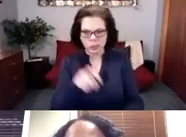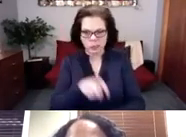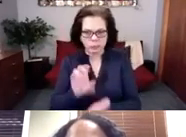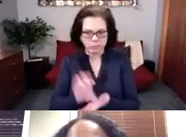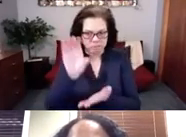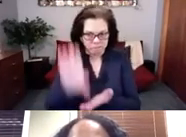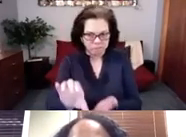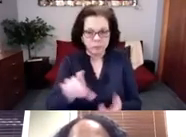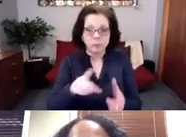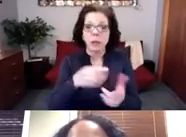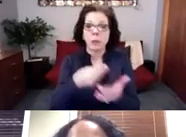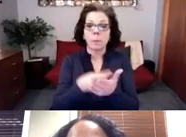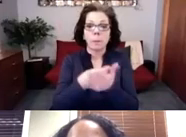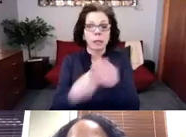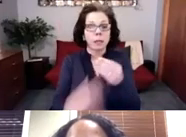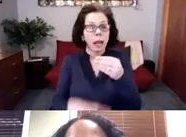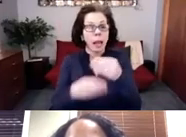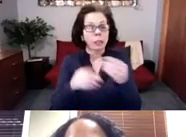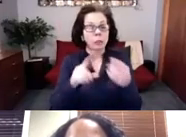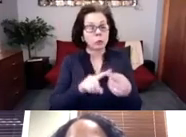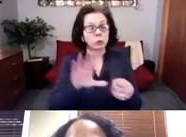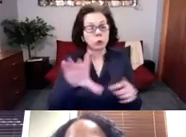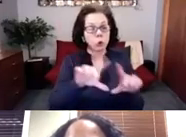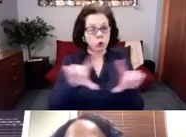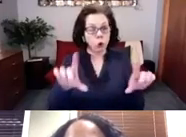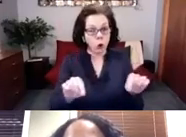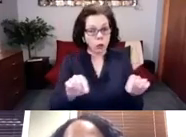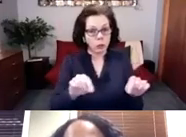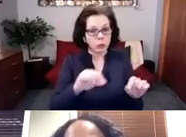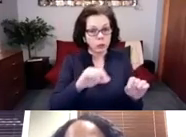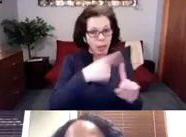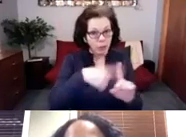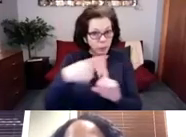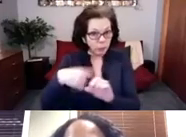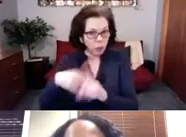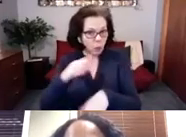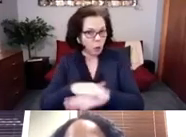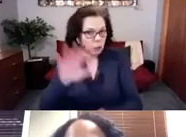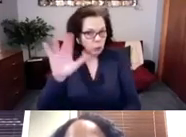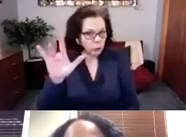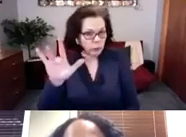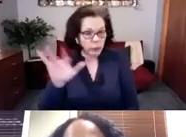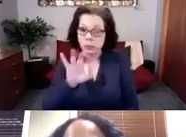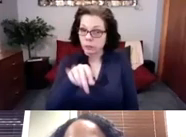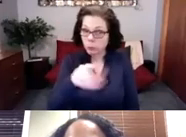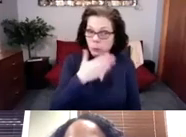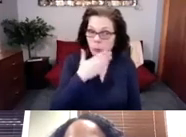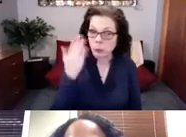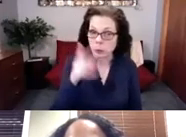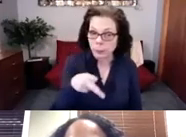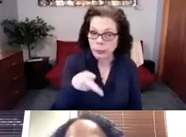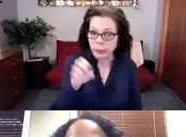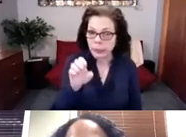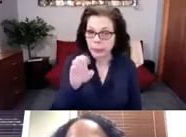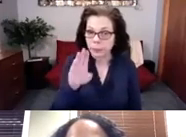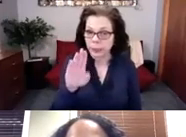to your card on the 25th of each month. So if you don't have your PEBT card, please